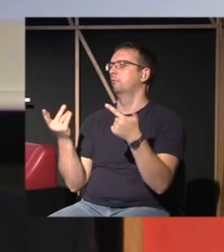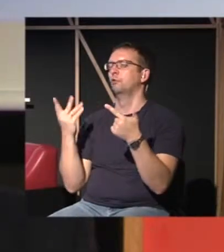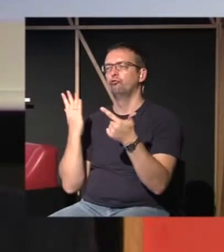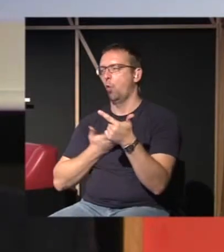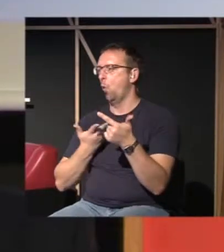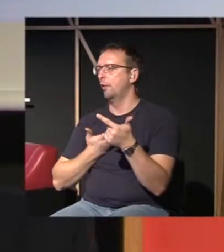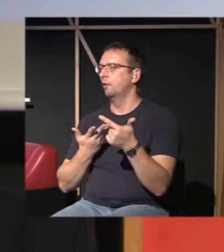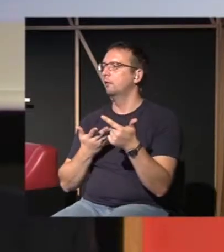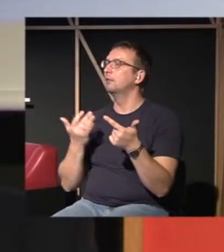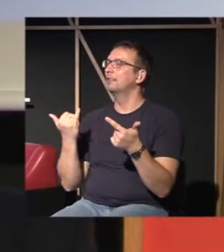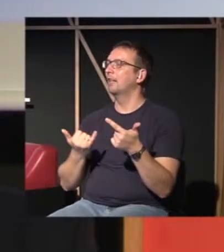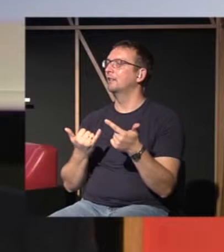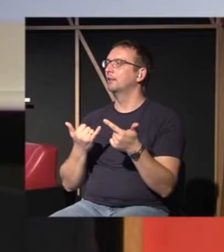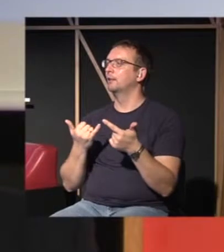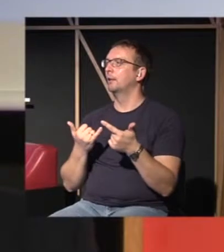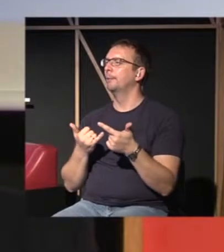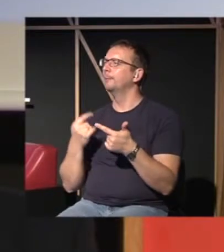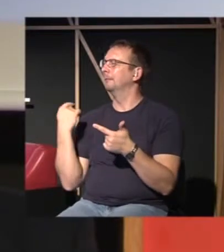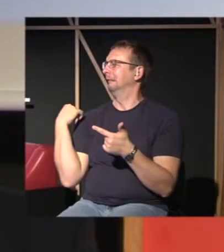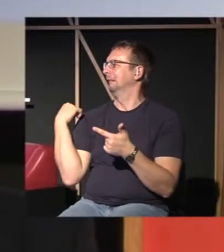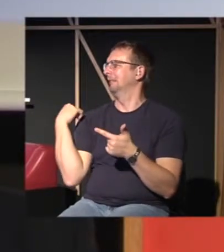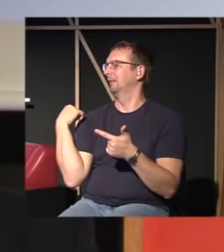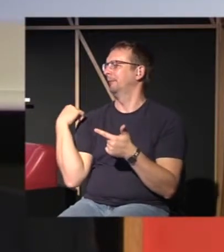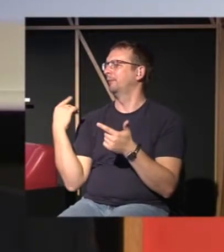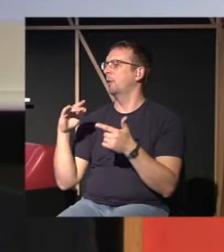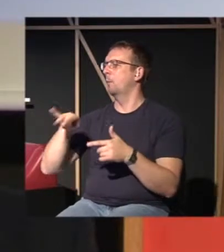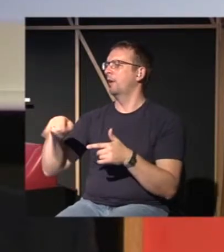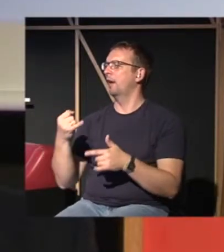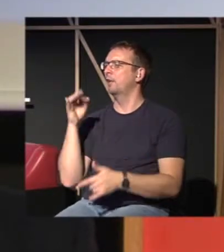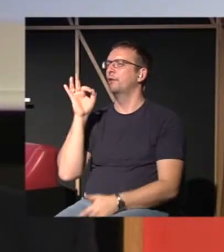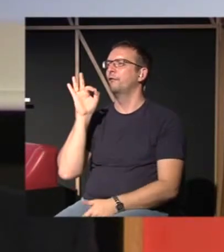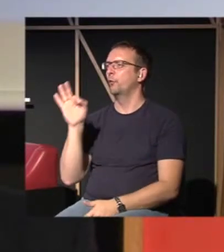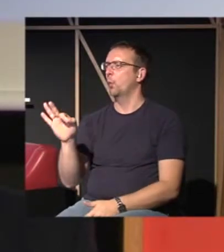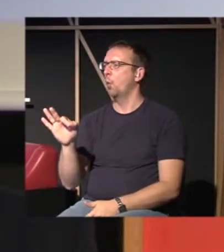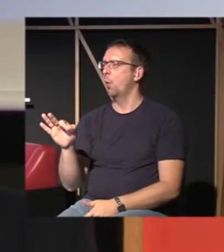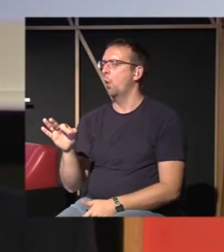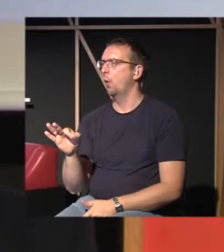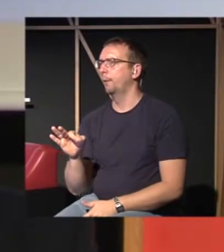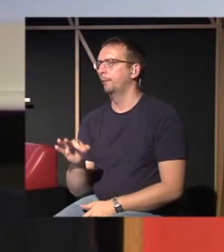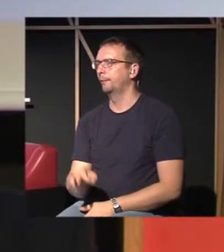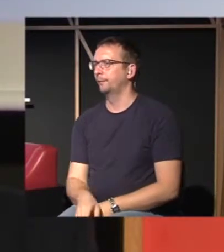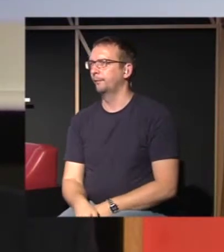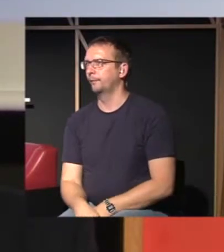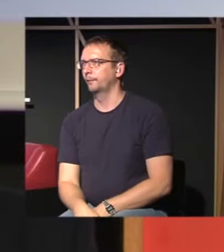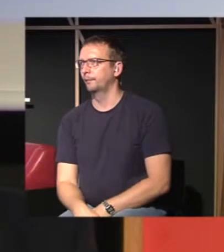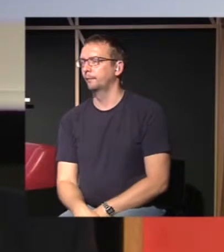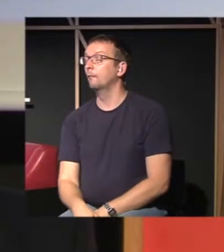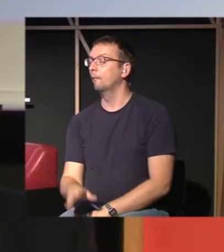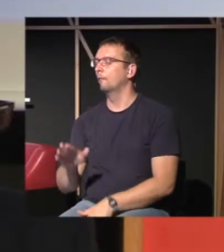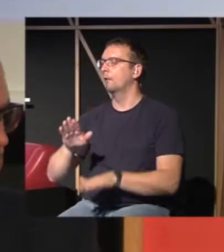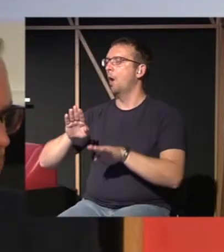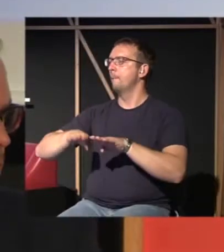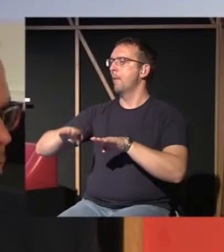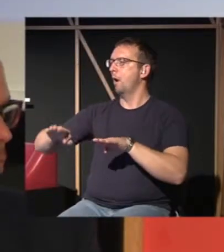We've added extra accessible bays, and we've got a new booking system in place. So, but like Albert